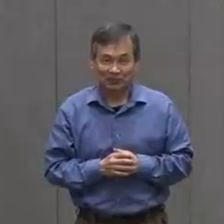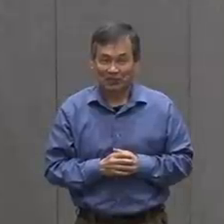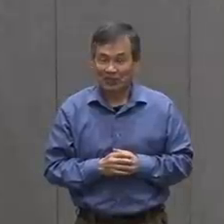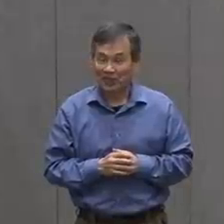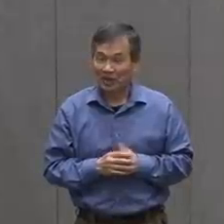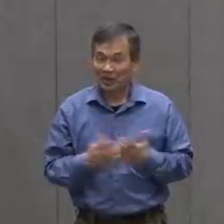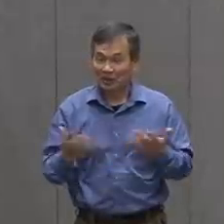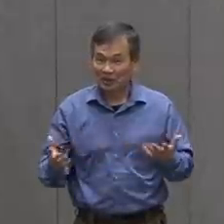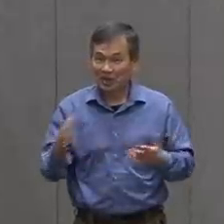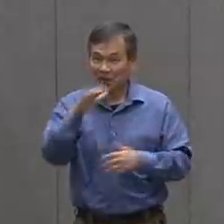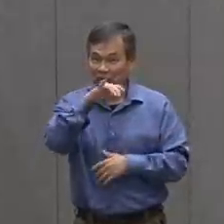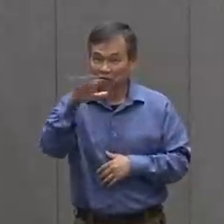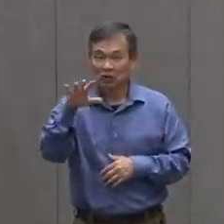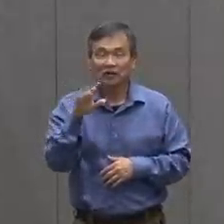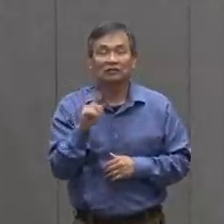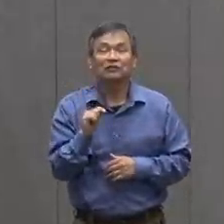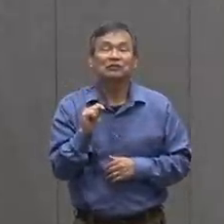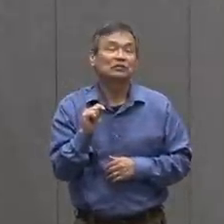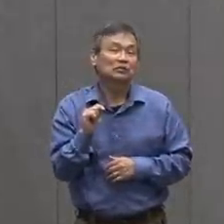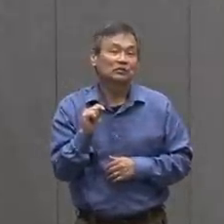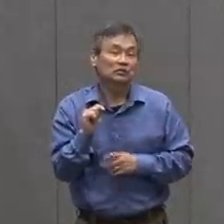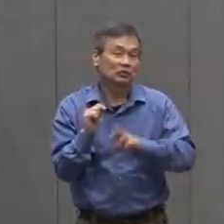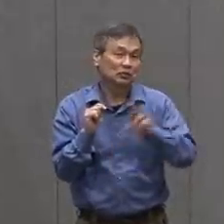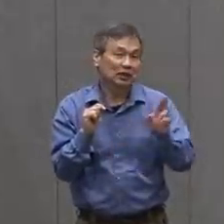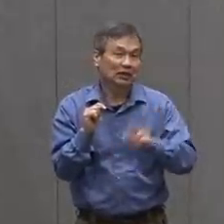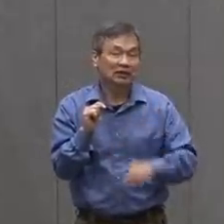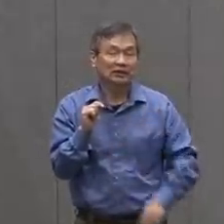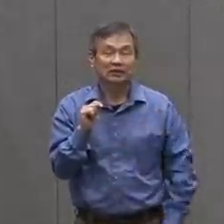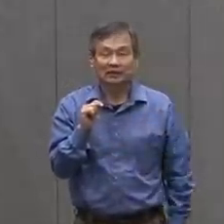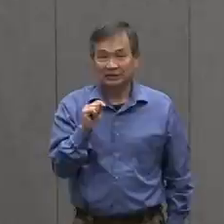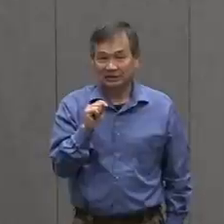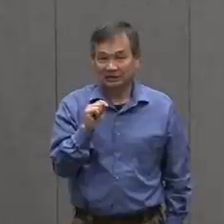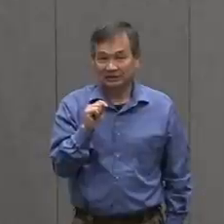Let's spell 12 again. Ready?